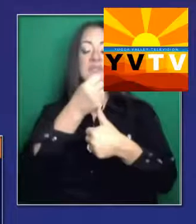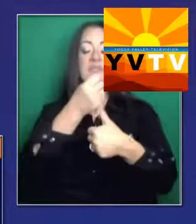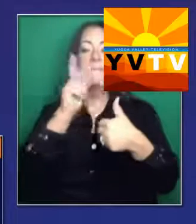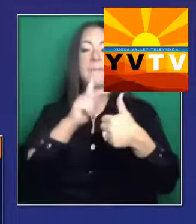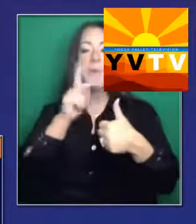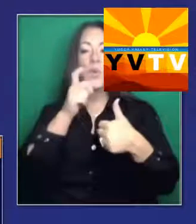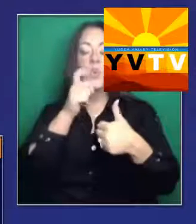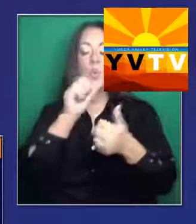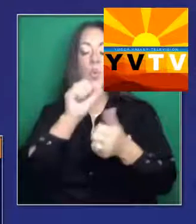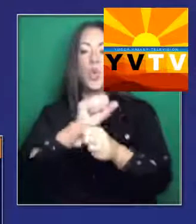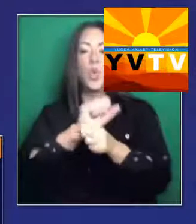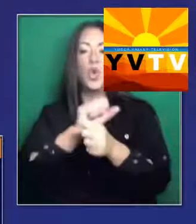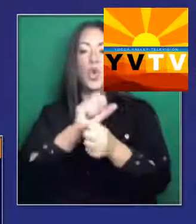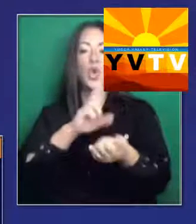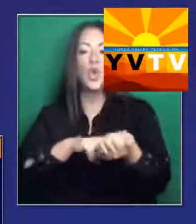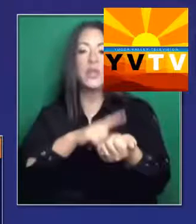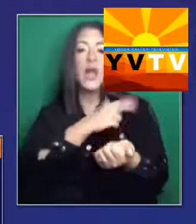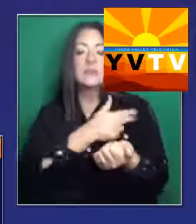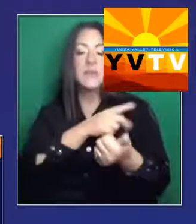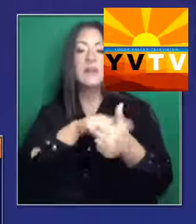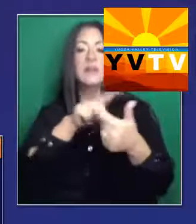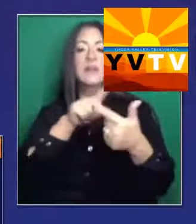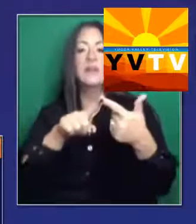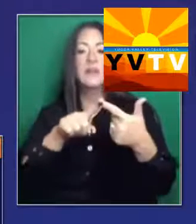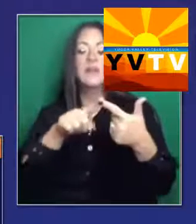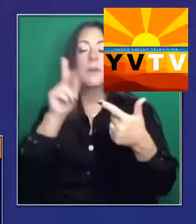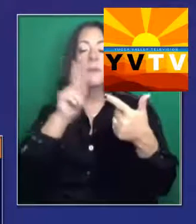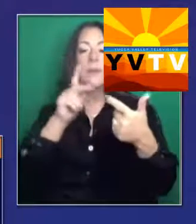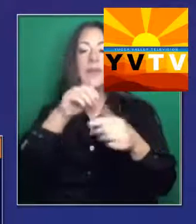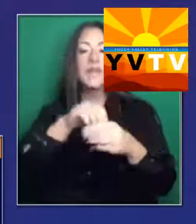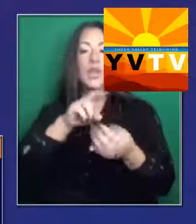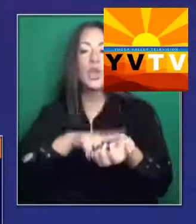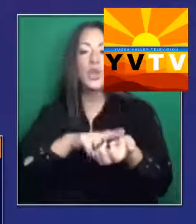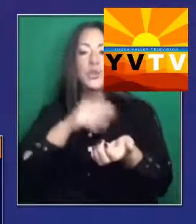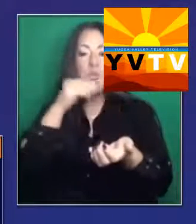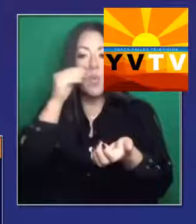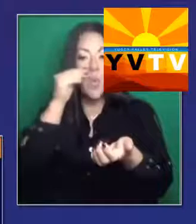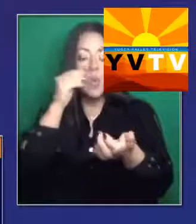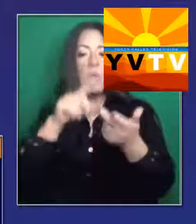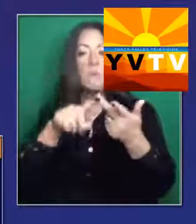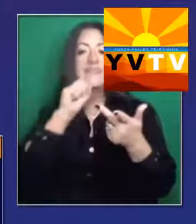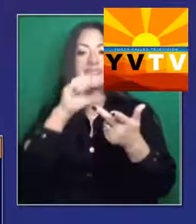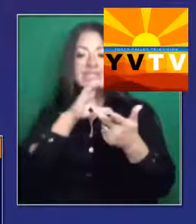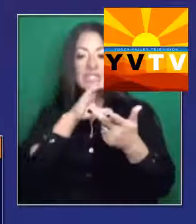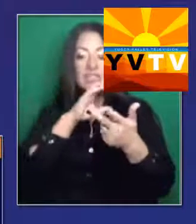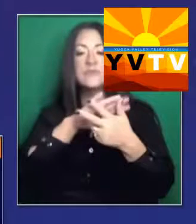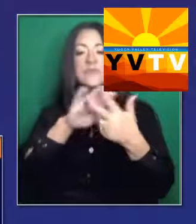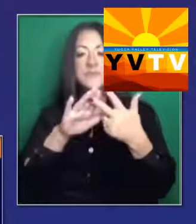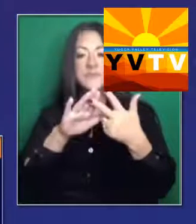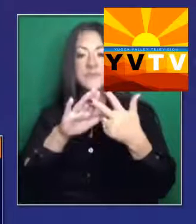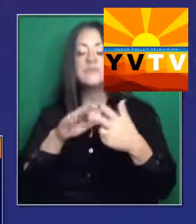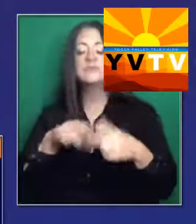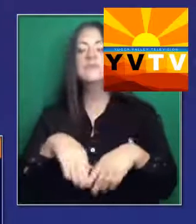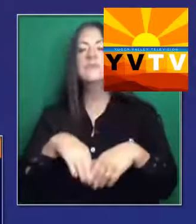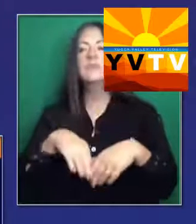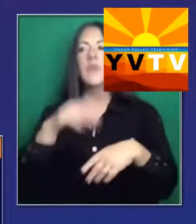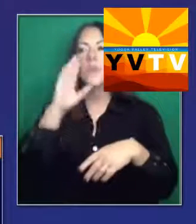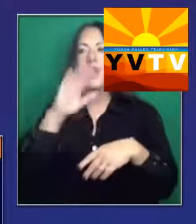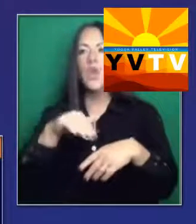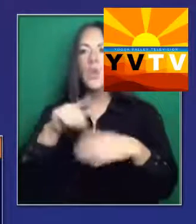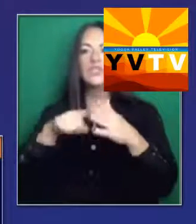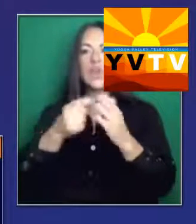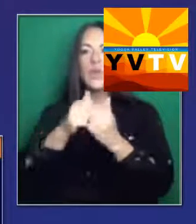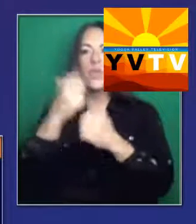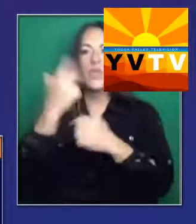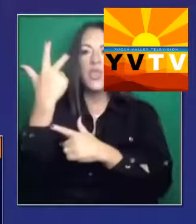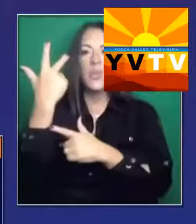to new bands, new phases, going from a group about 3 million people to tens of millions of people, IT is